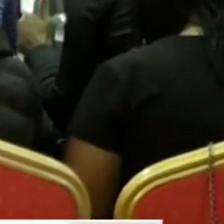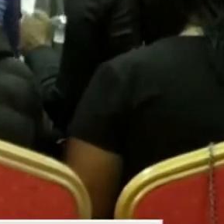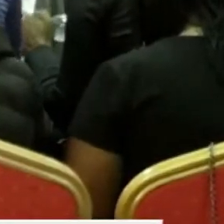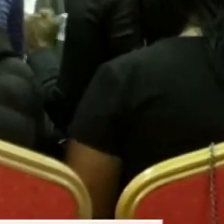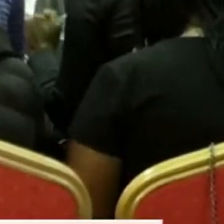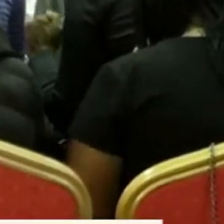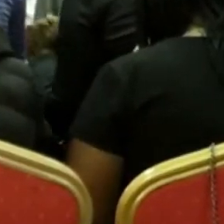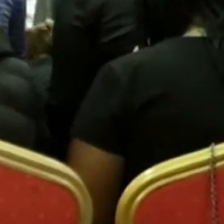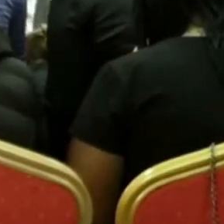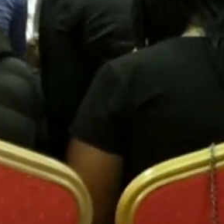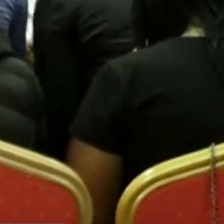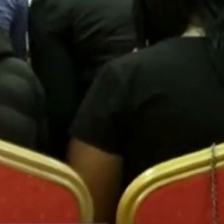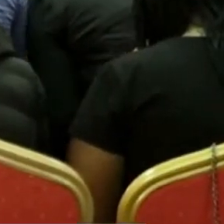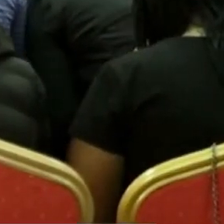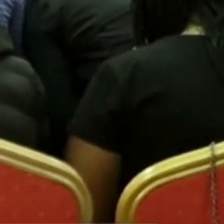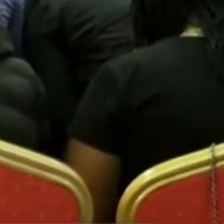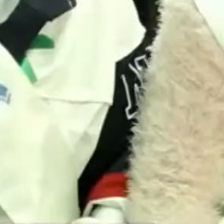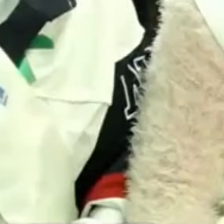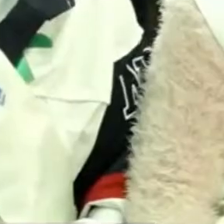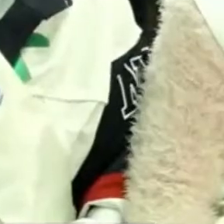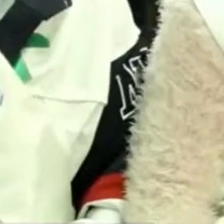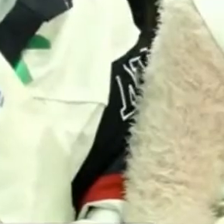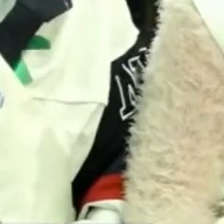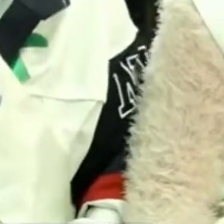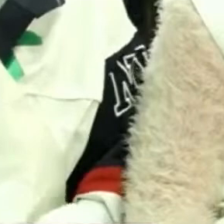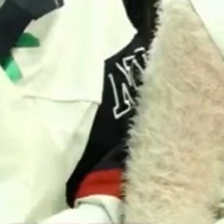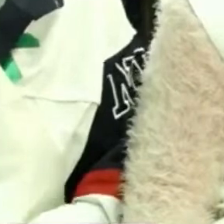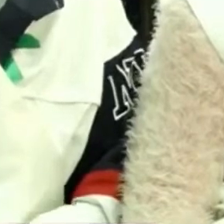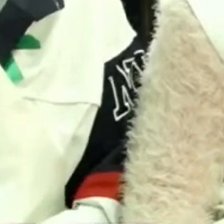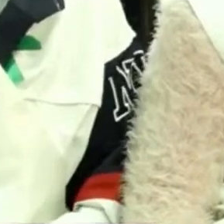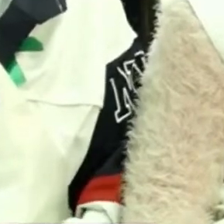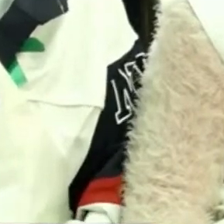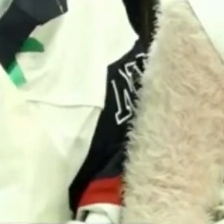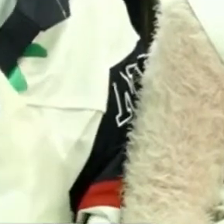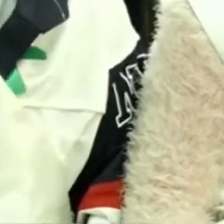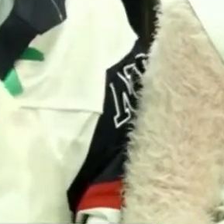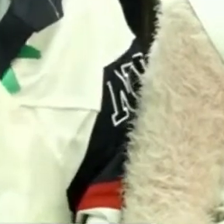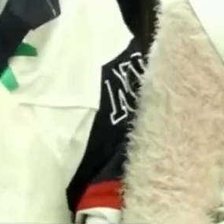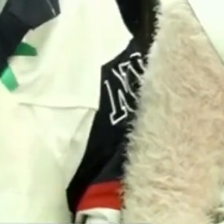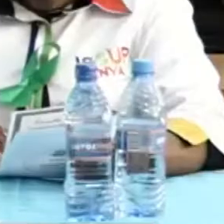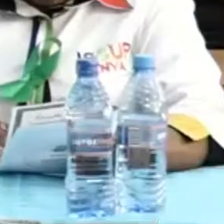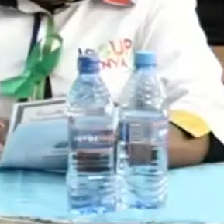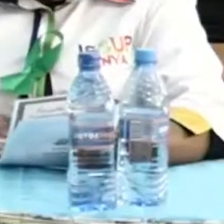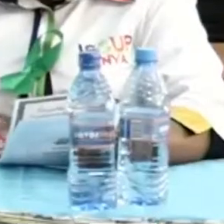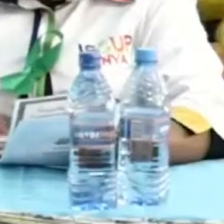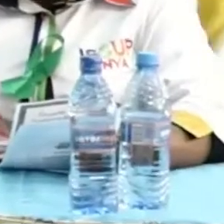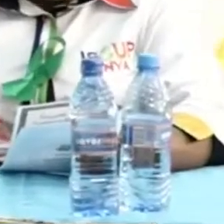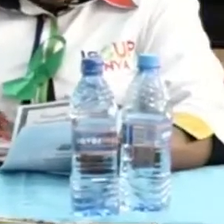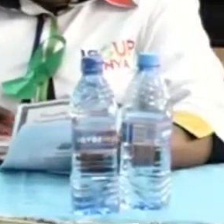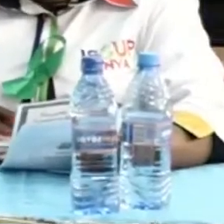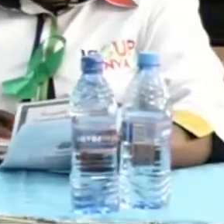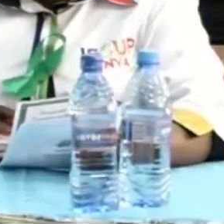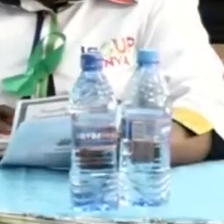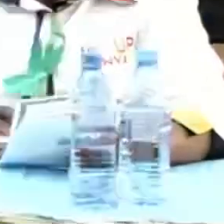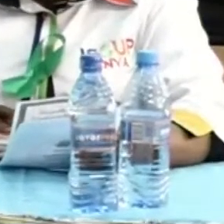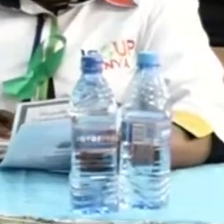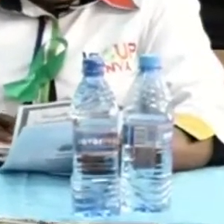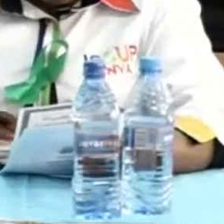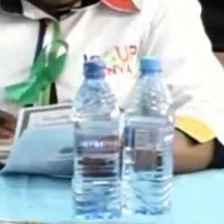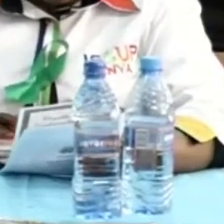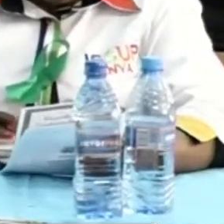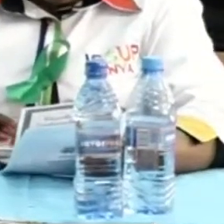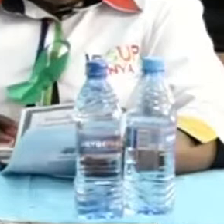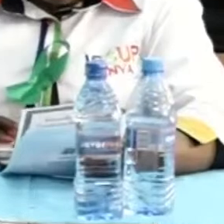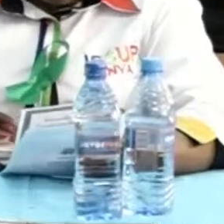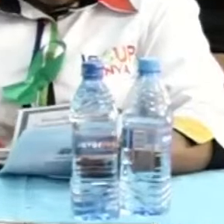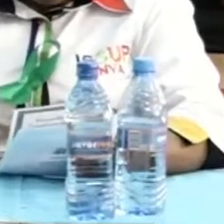abuse. By organizing the activities, Kenyatta University and its partners aim to encourage open dialogue,